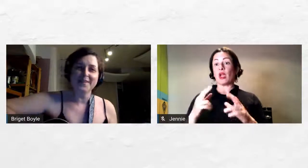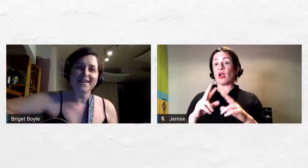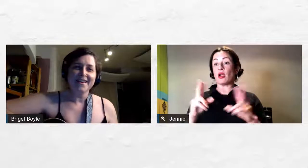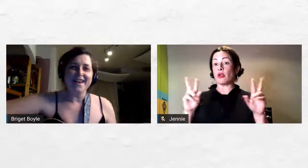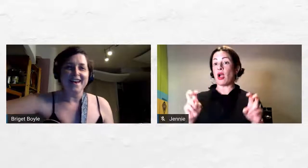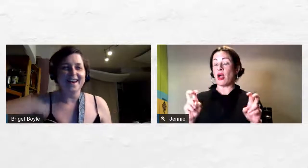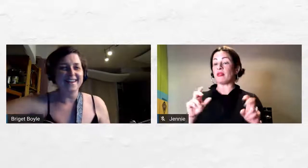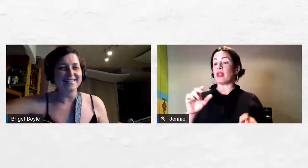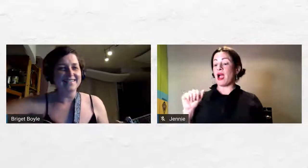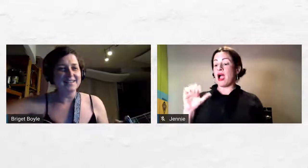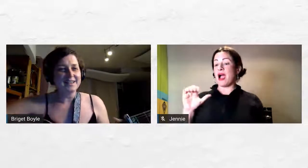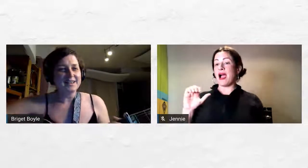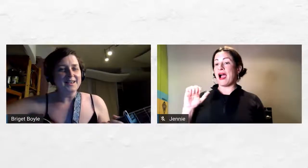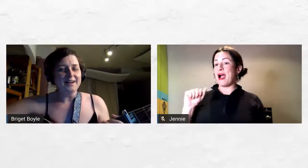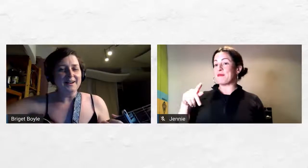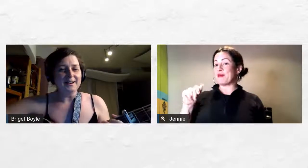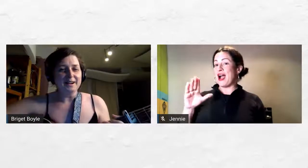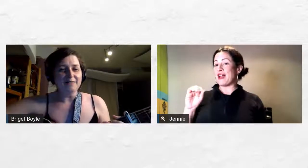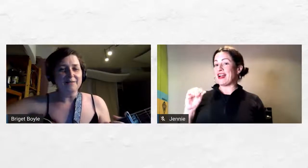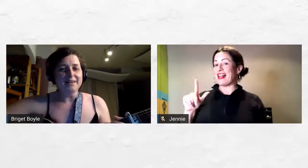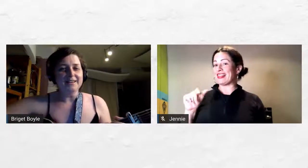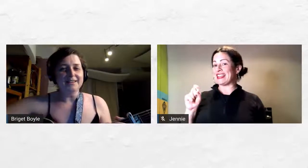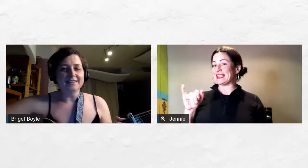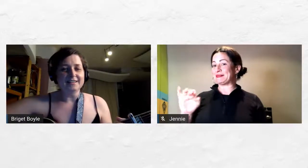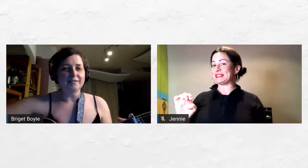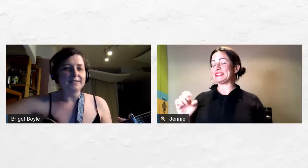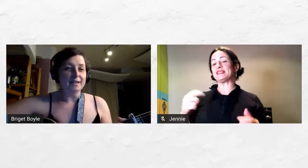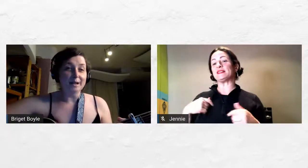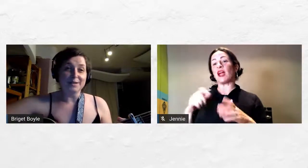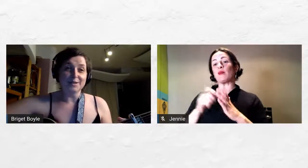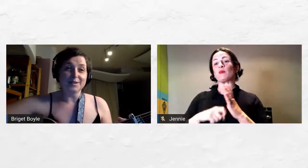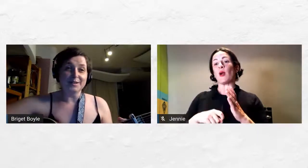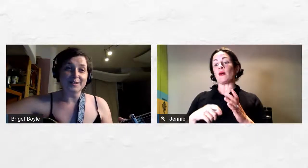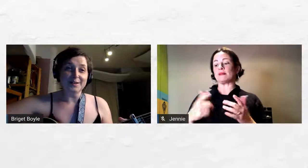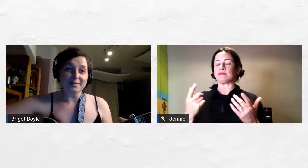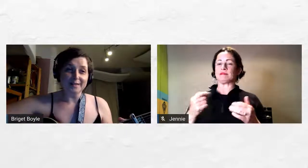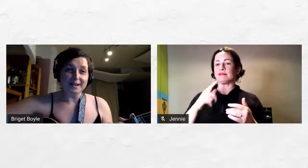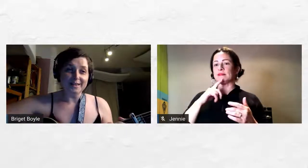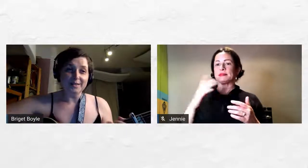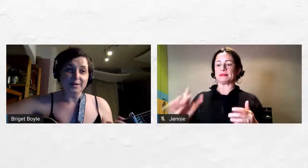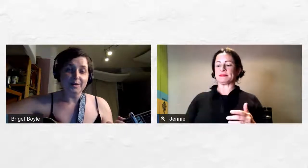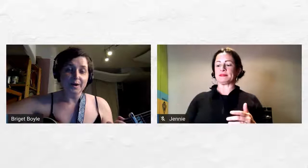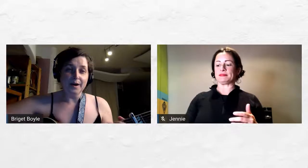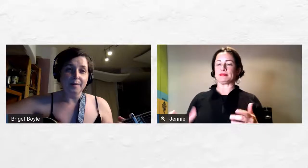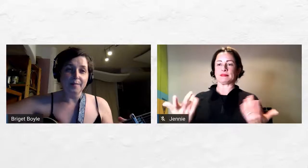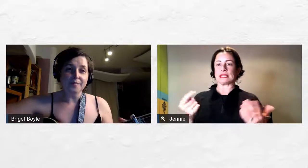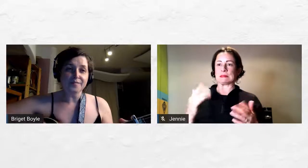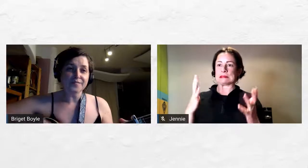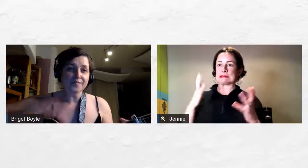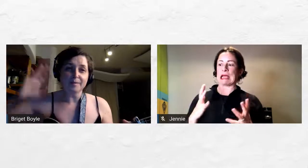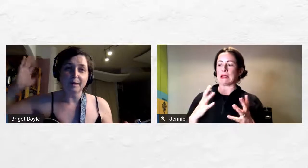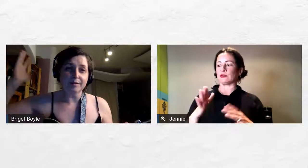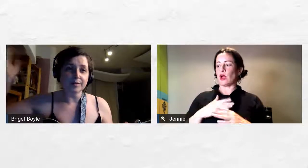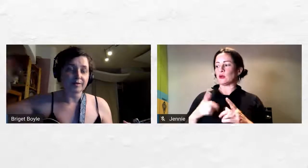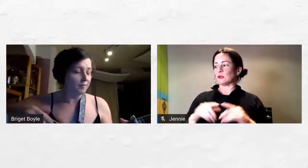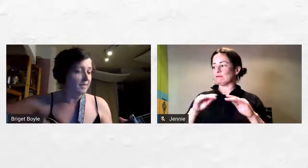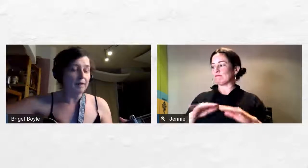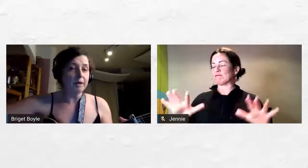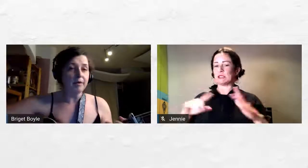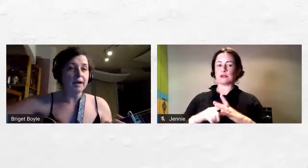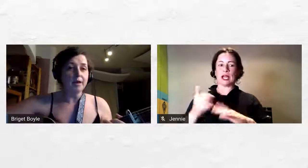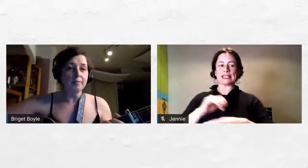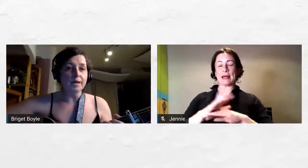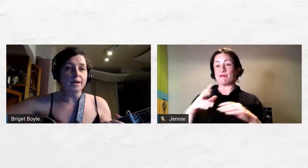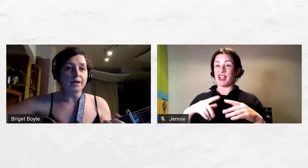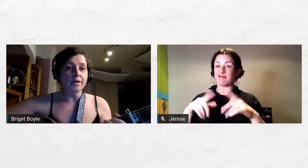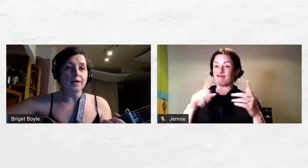Apocalypse. And I wrote it. It's kind of a sad bastard song to start off the night. So it's about sort of what's